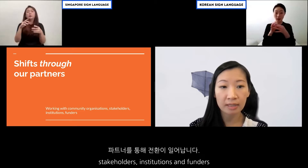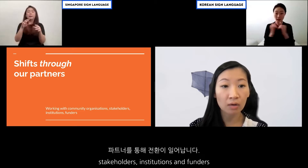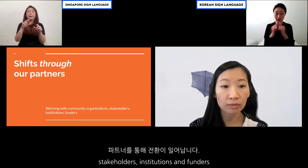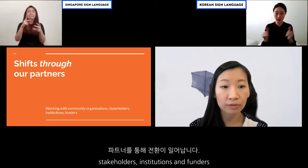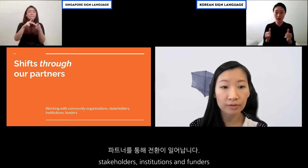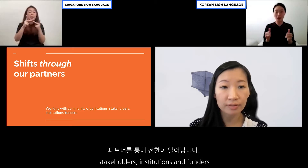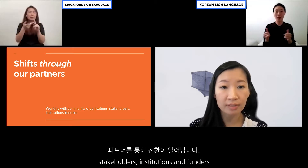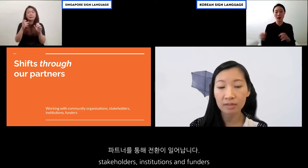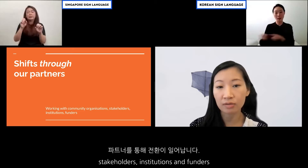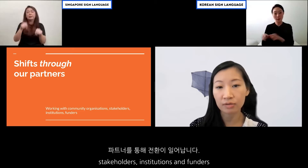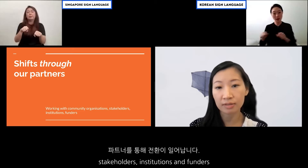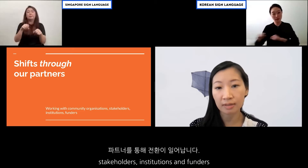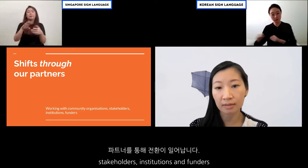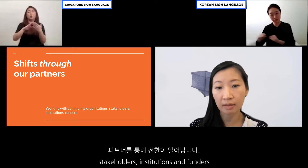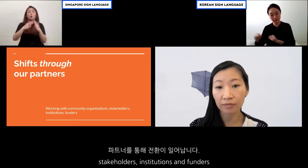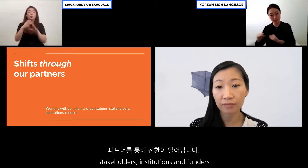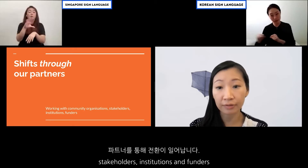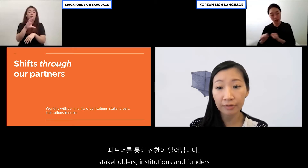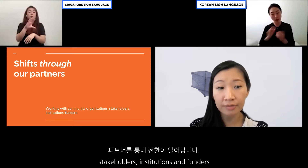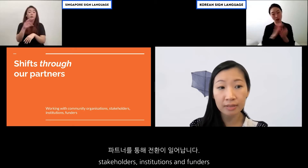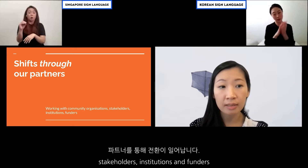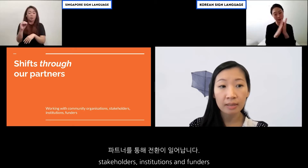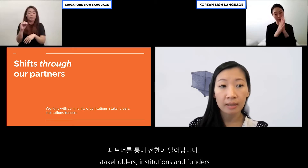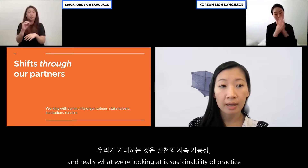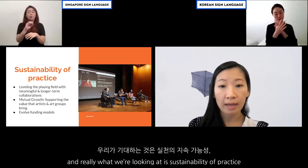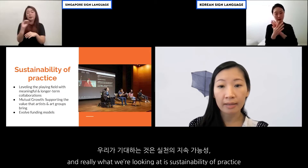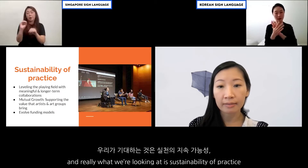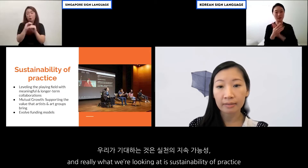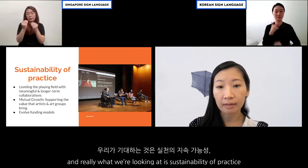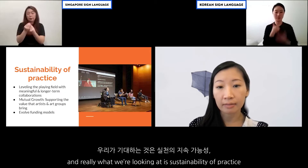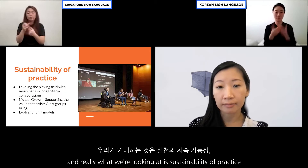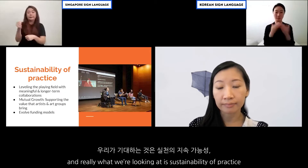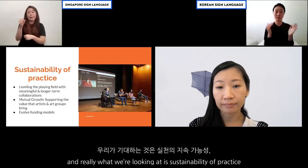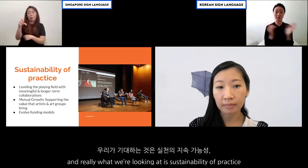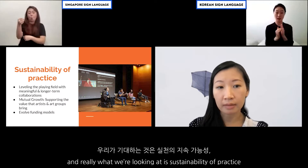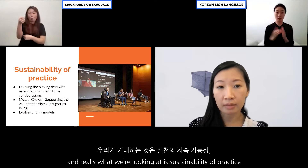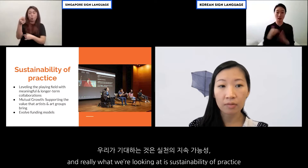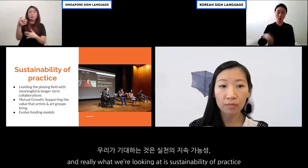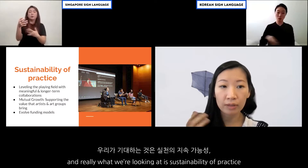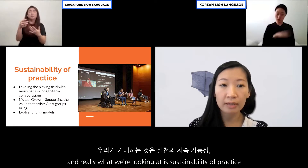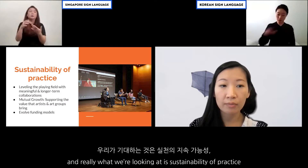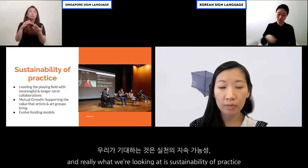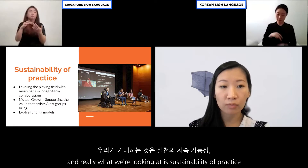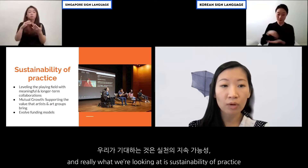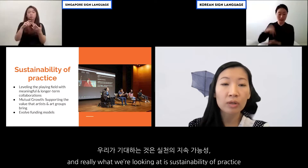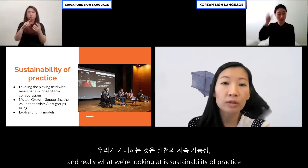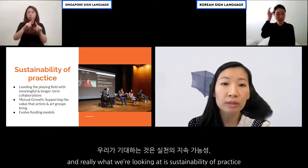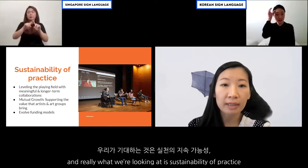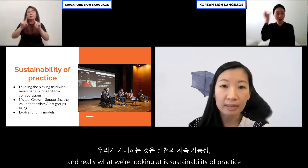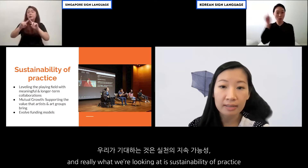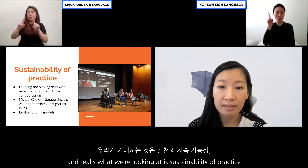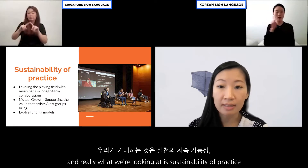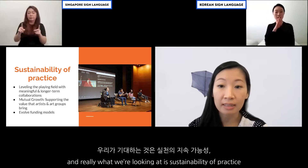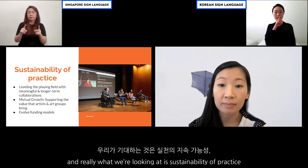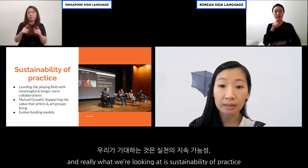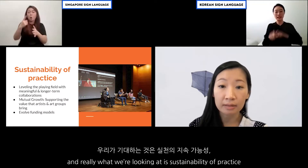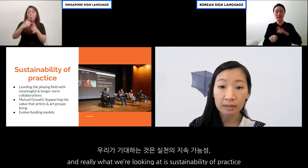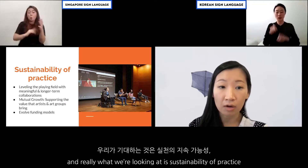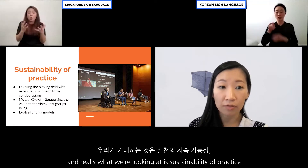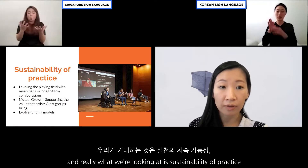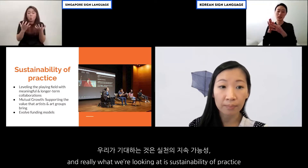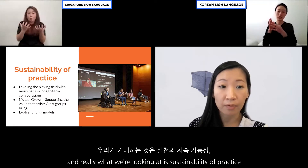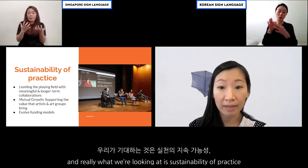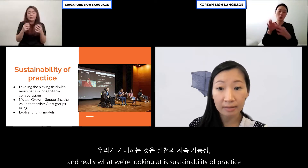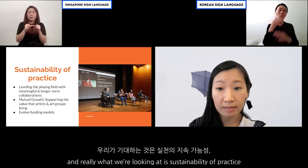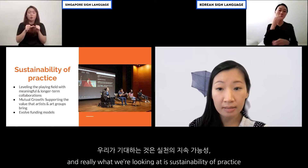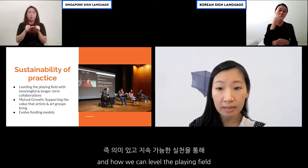organizations, stakeholders, institutions, and funders. And really what we're looking at is sustainability